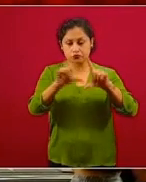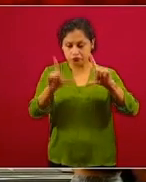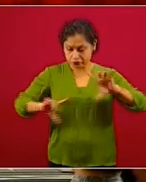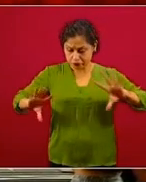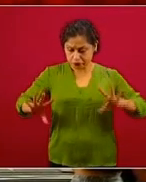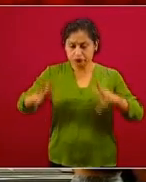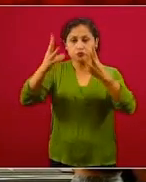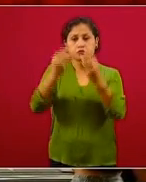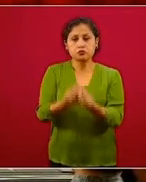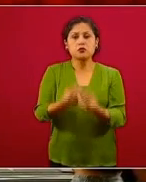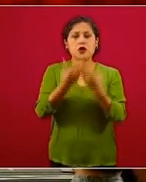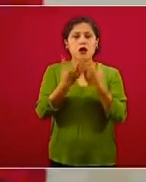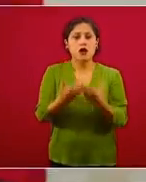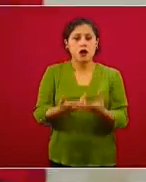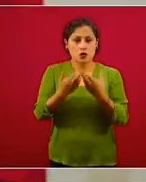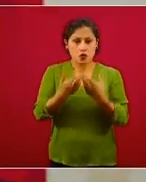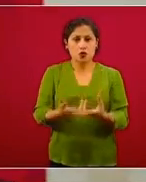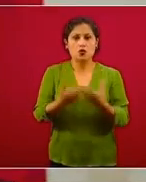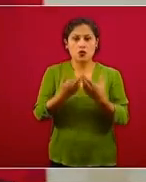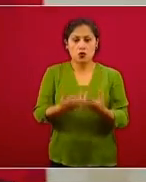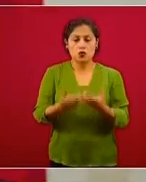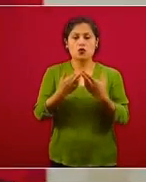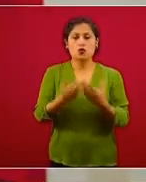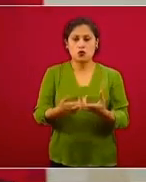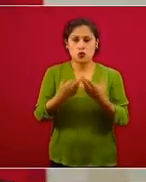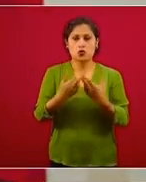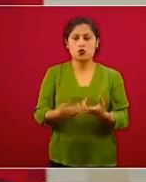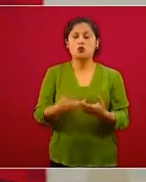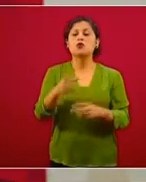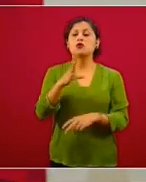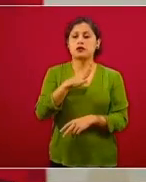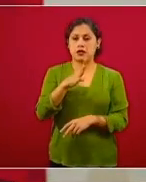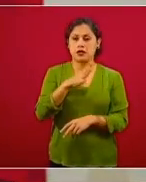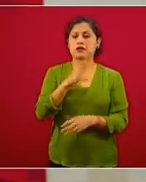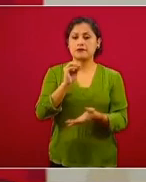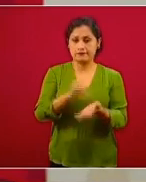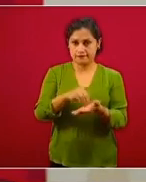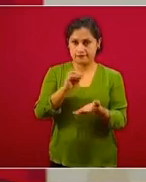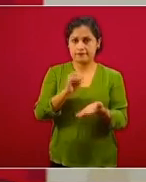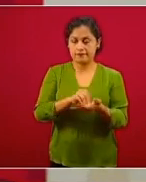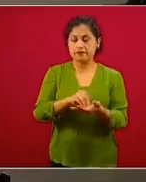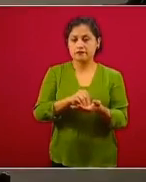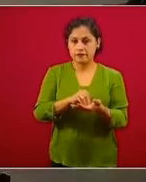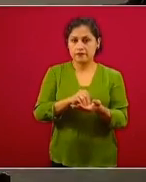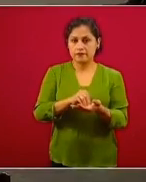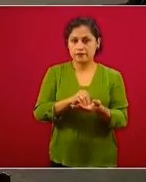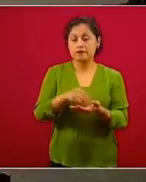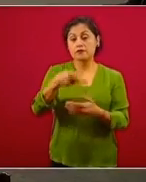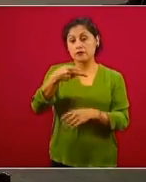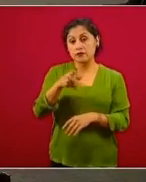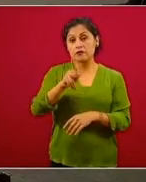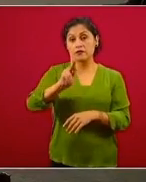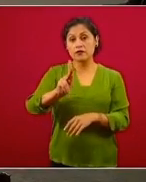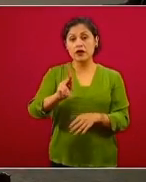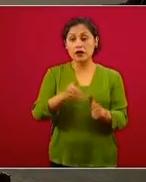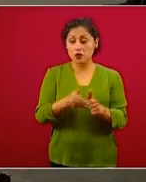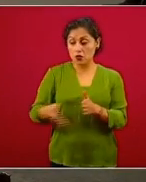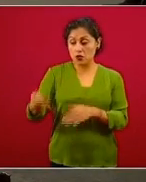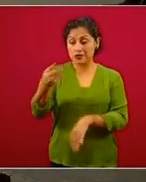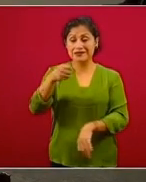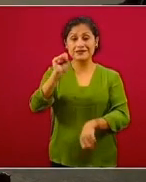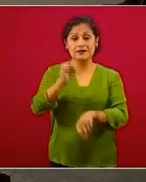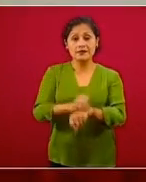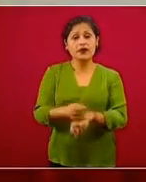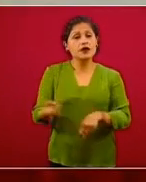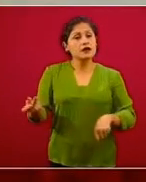of 30%, and in other cities we have greater availability rates. So what's going to happen during